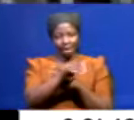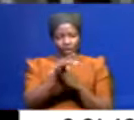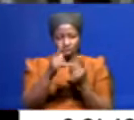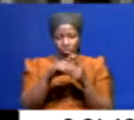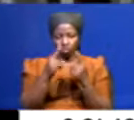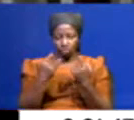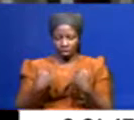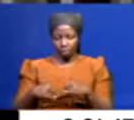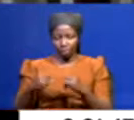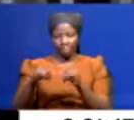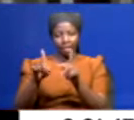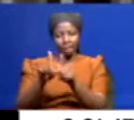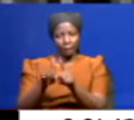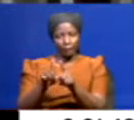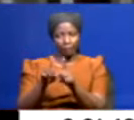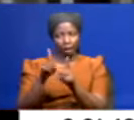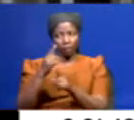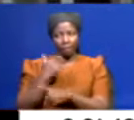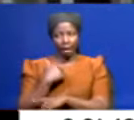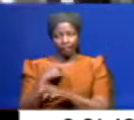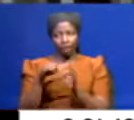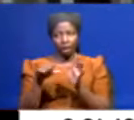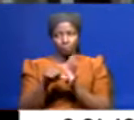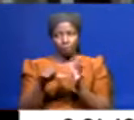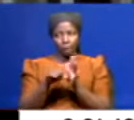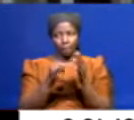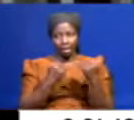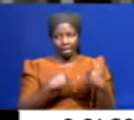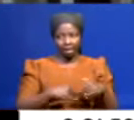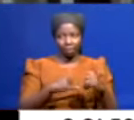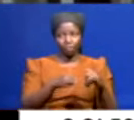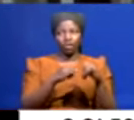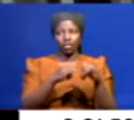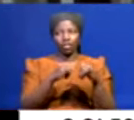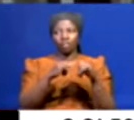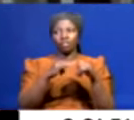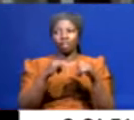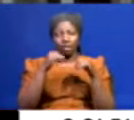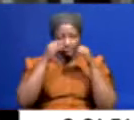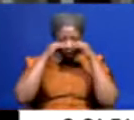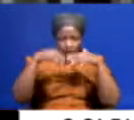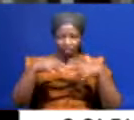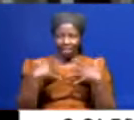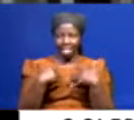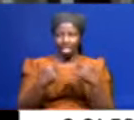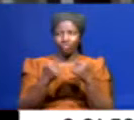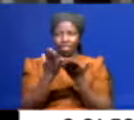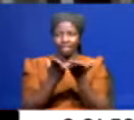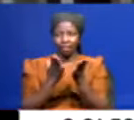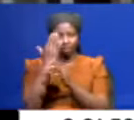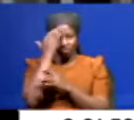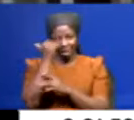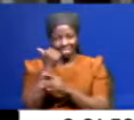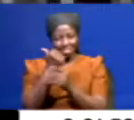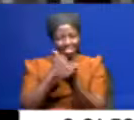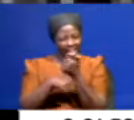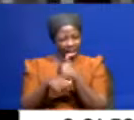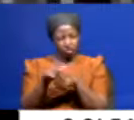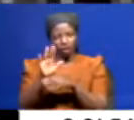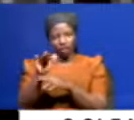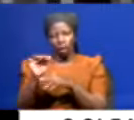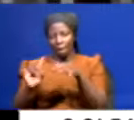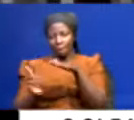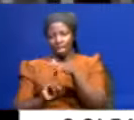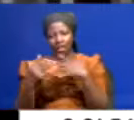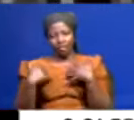same. There is a crisis in the implementation of devolved health services due to deliberate steps by the Ministry of